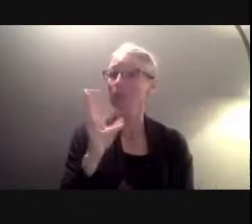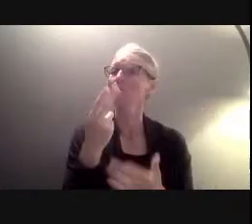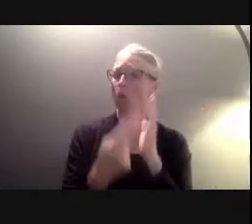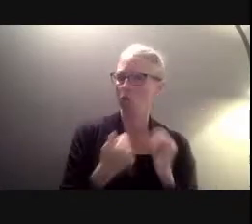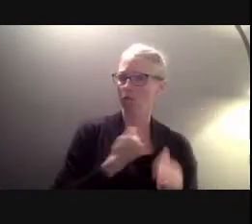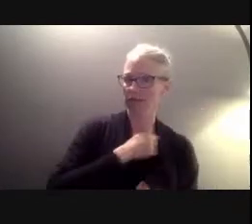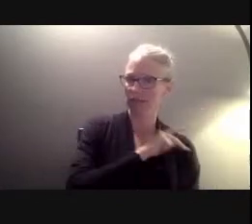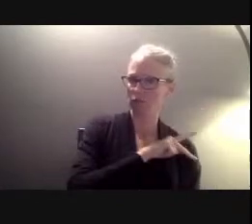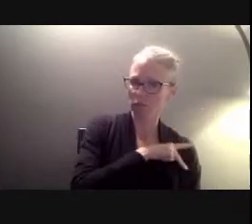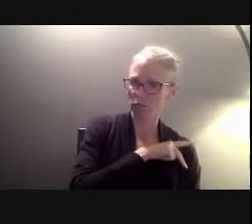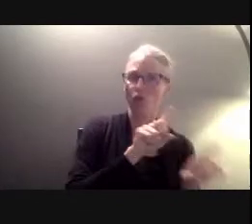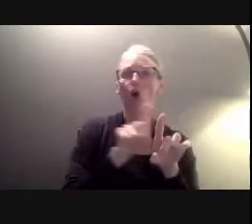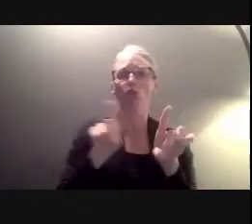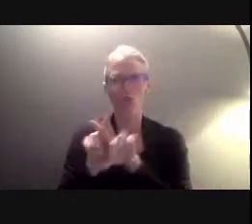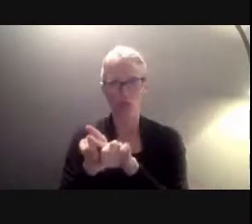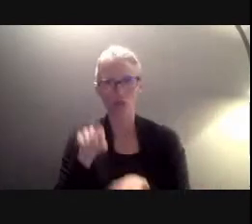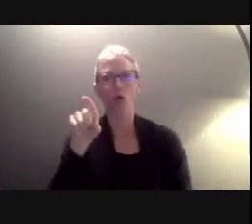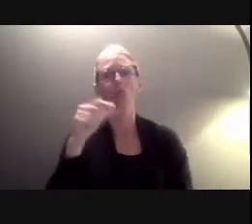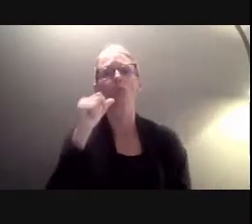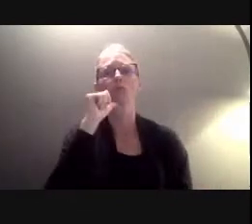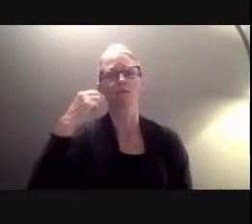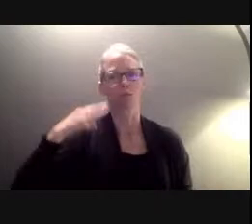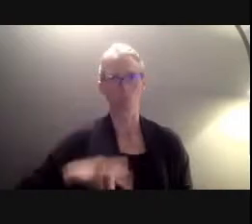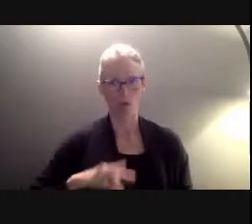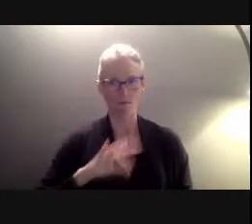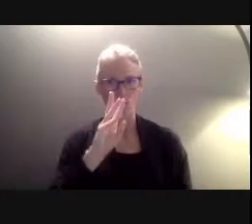me at